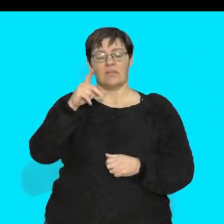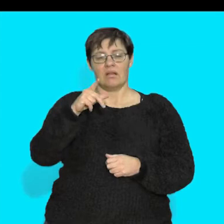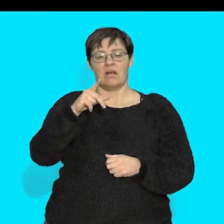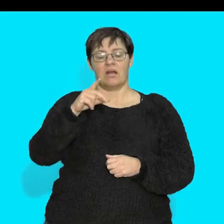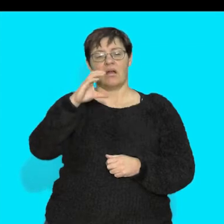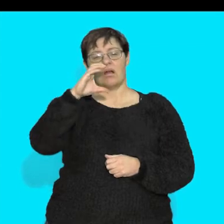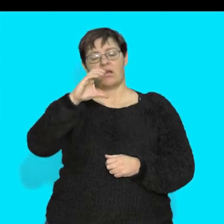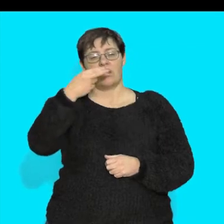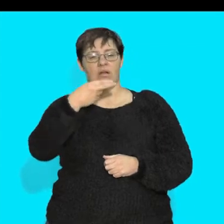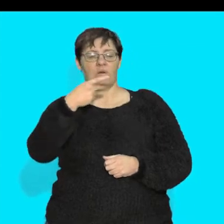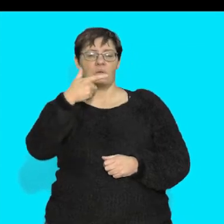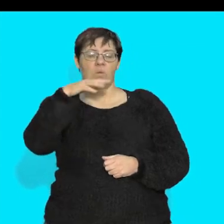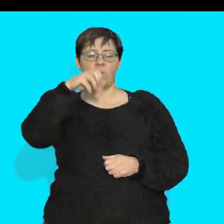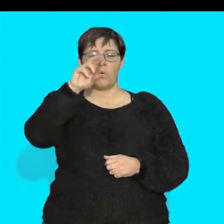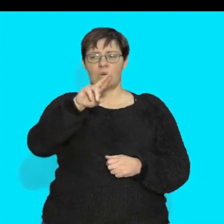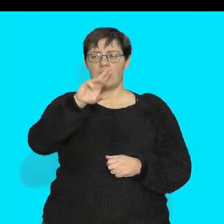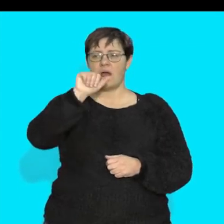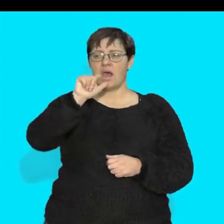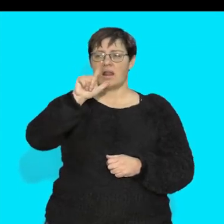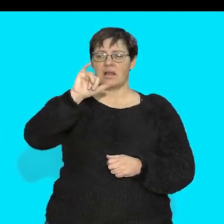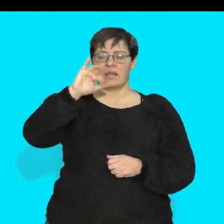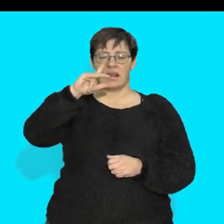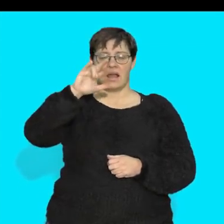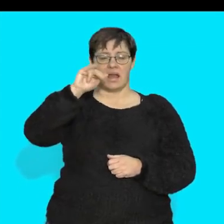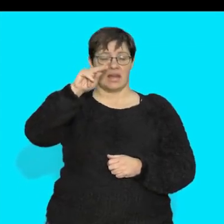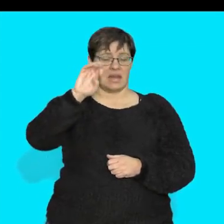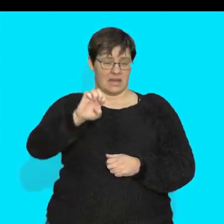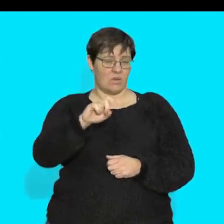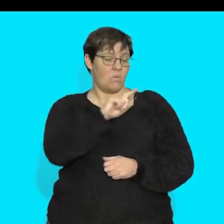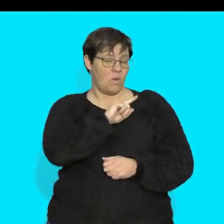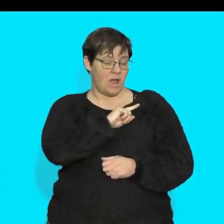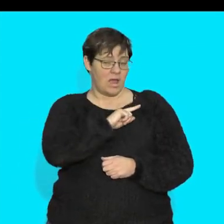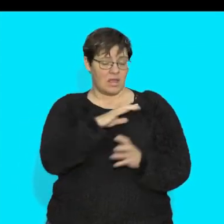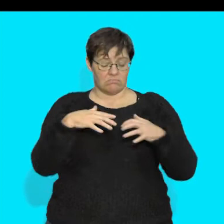So this is a major industry because it's producing chlorine